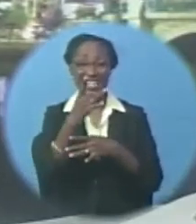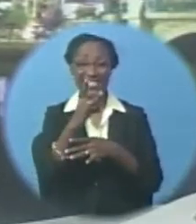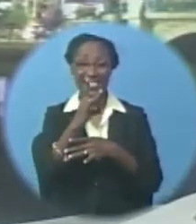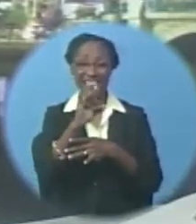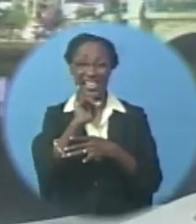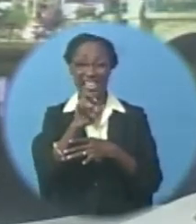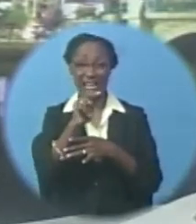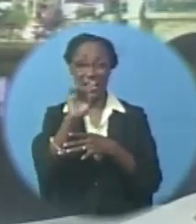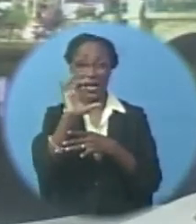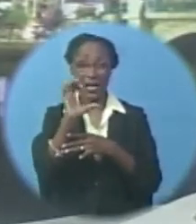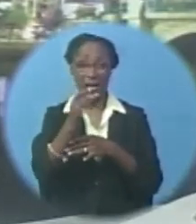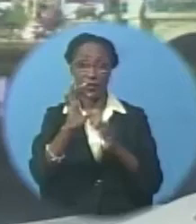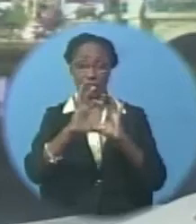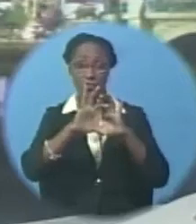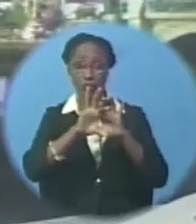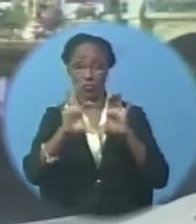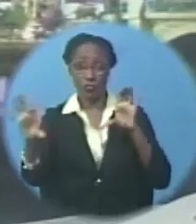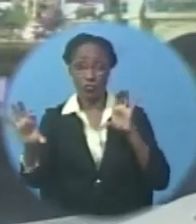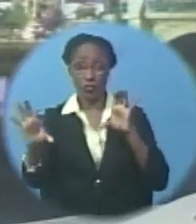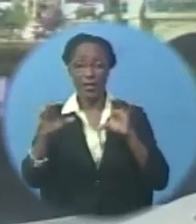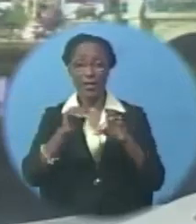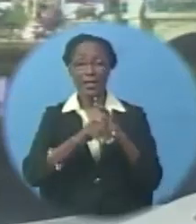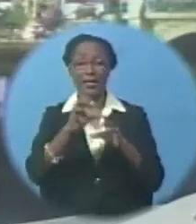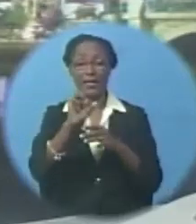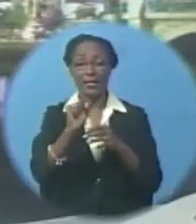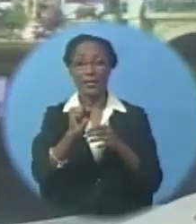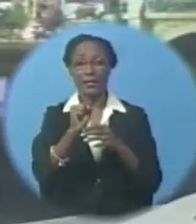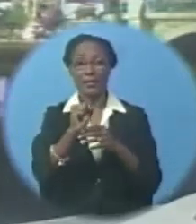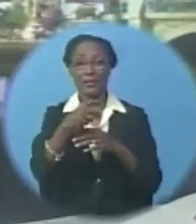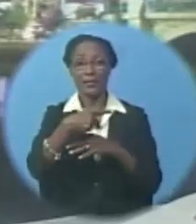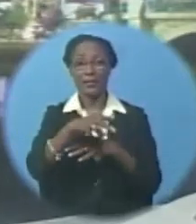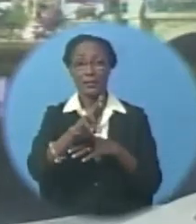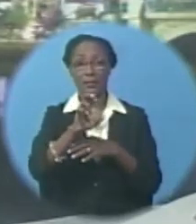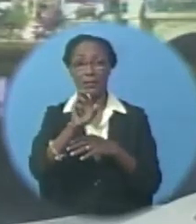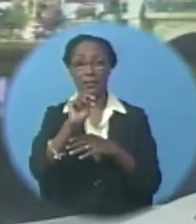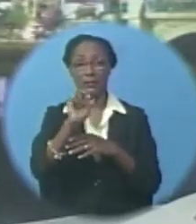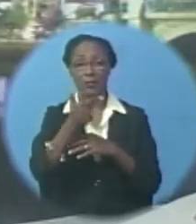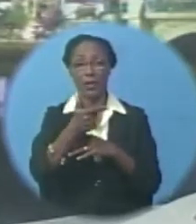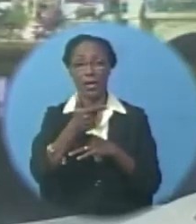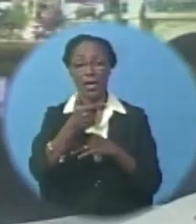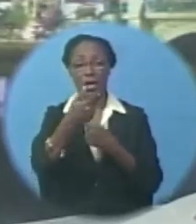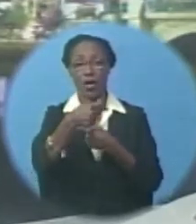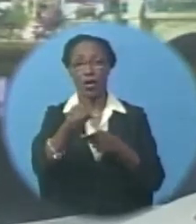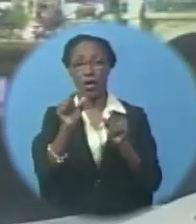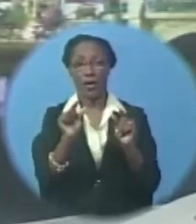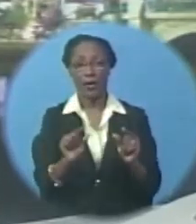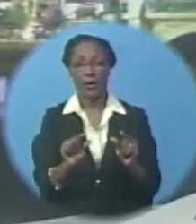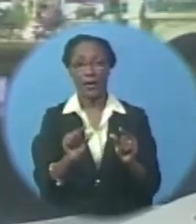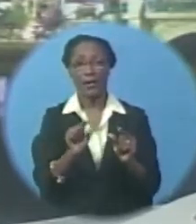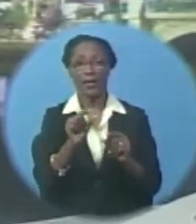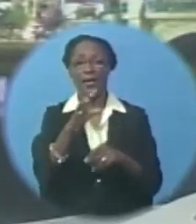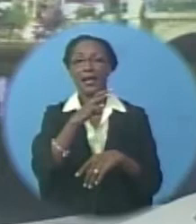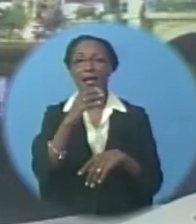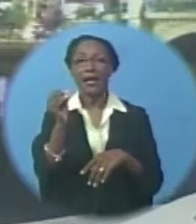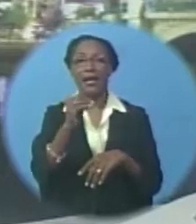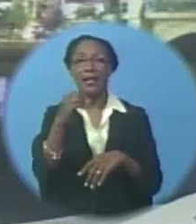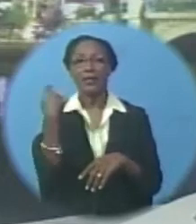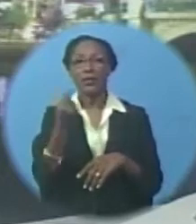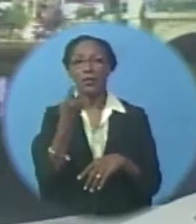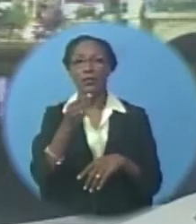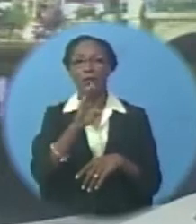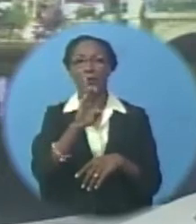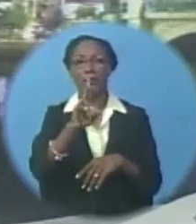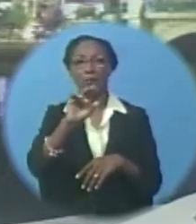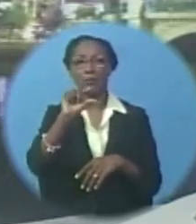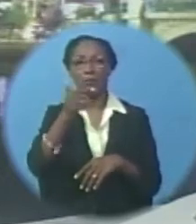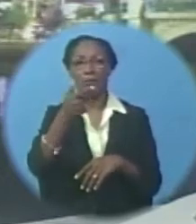were able to isolate and redirect the water to minimize the impact of the outages there. Ms. Haig says only the Brighton area will be affected by